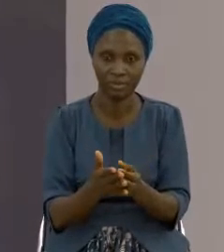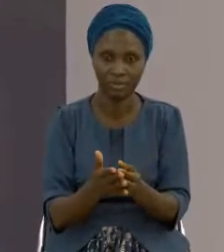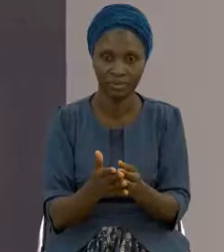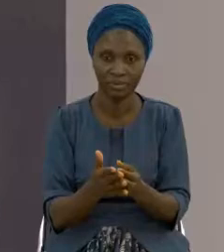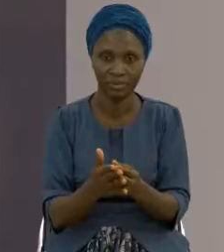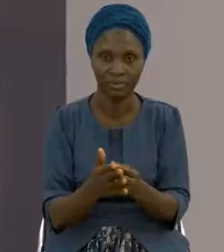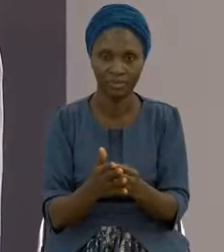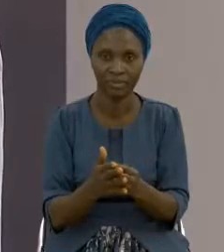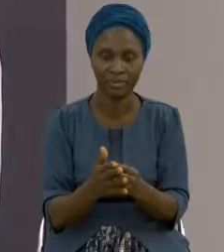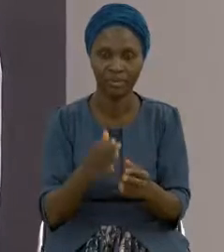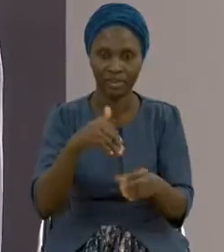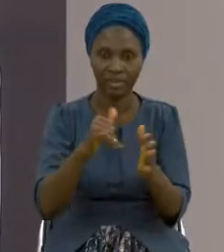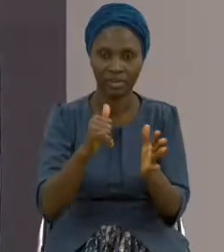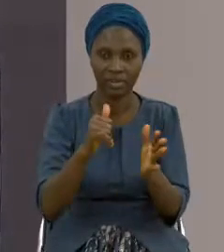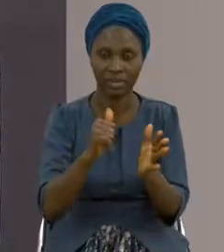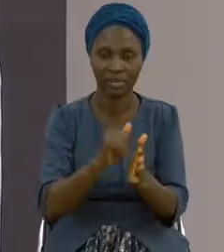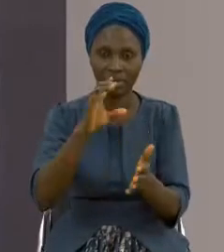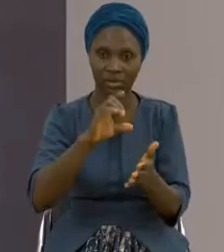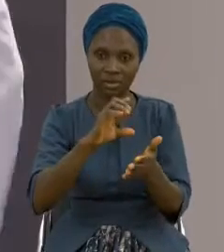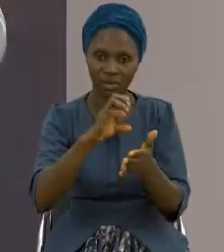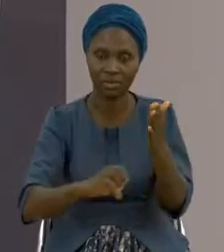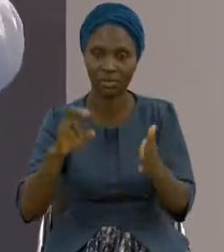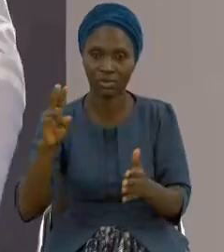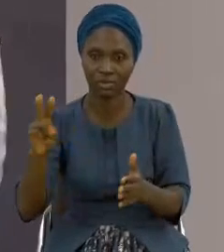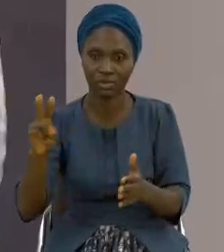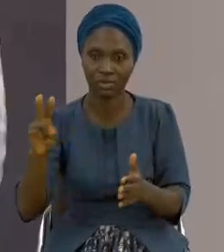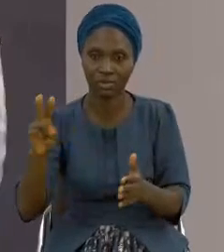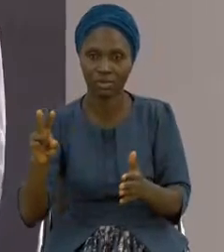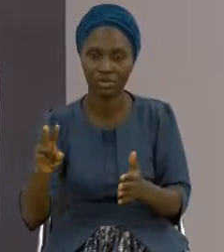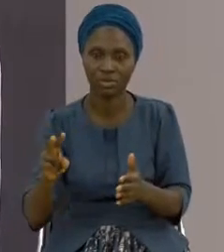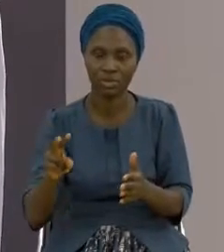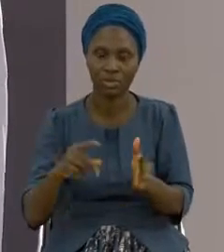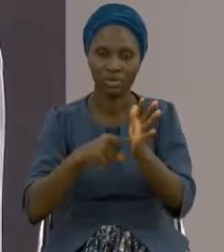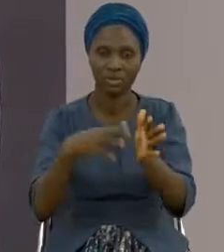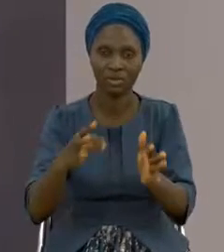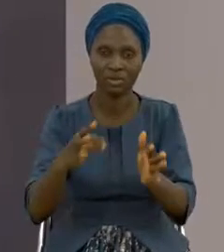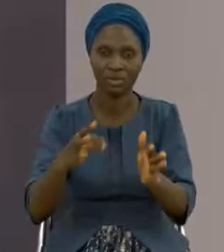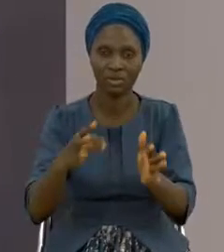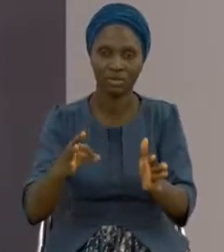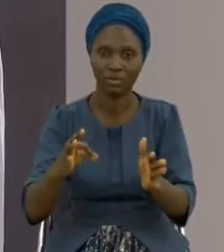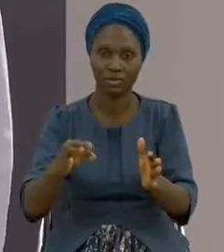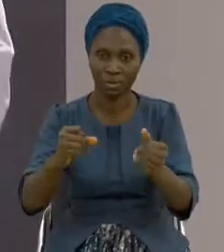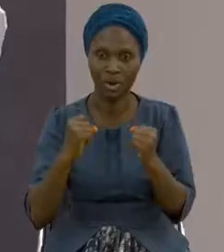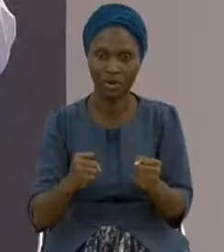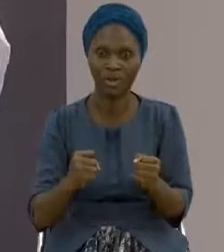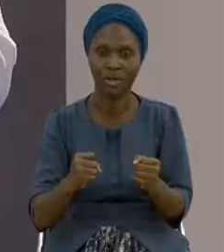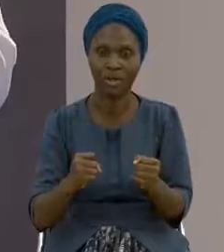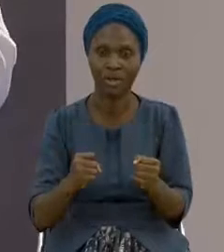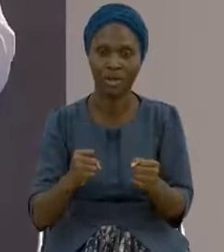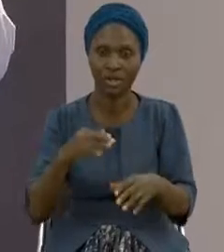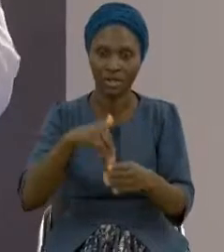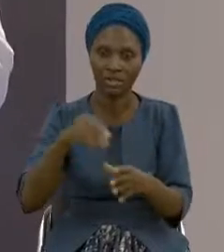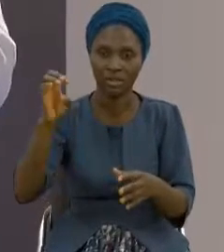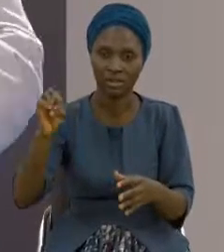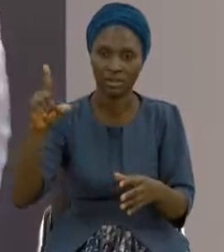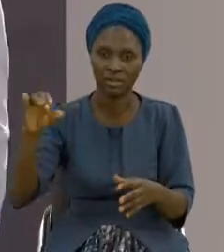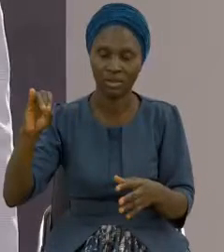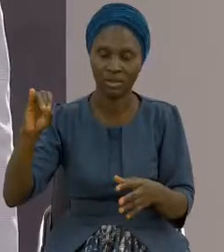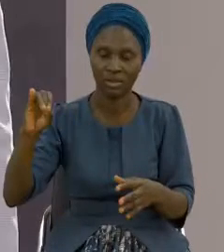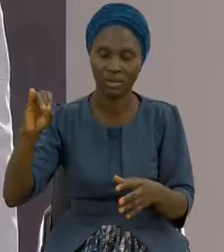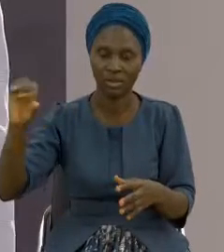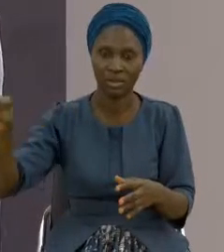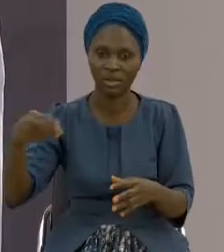3, chapter 4, chapter 5, chapter 6, manifestation of